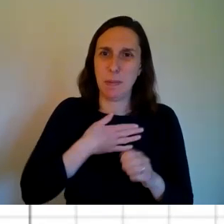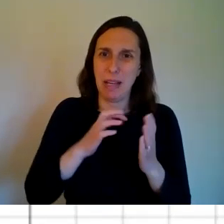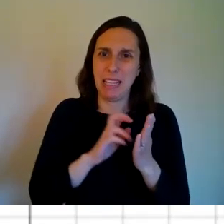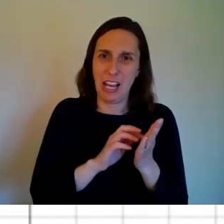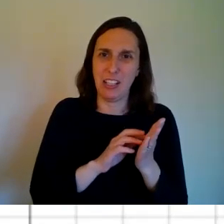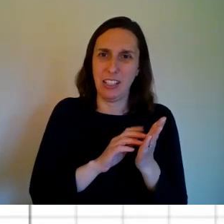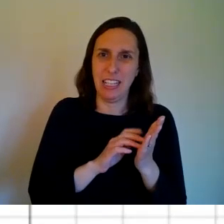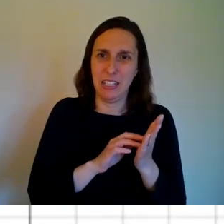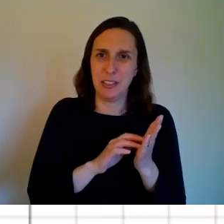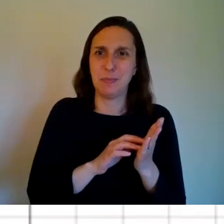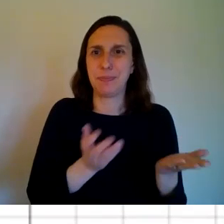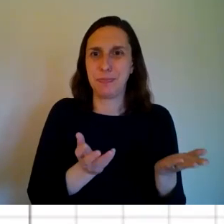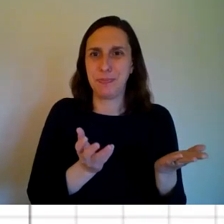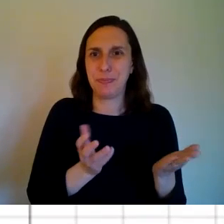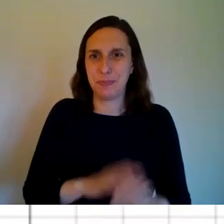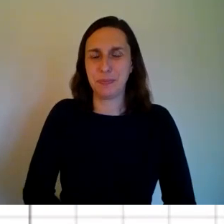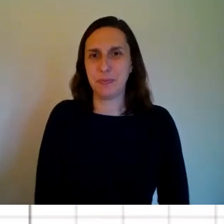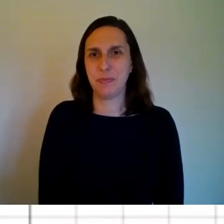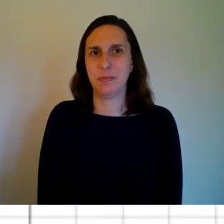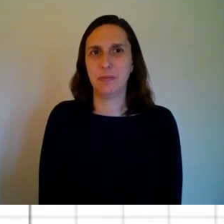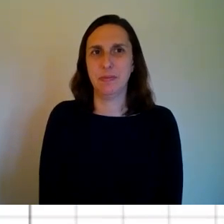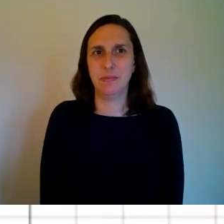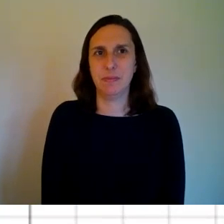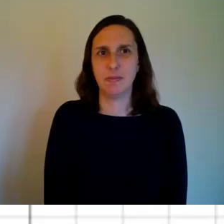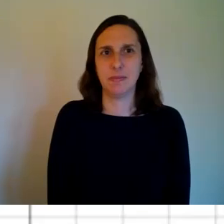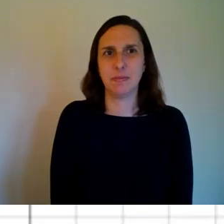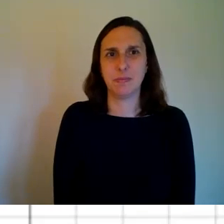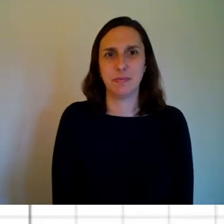because I forgot a negative sign on the second one.